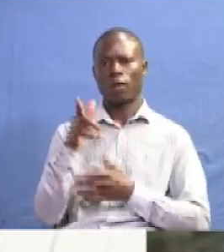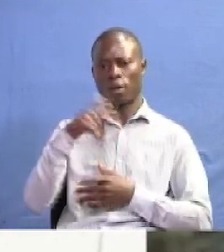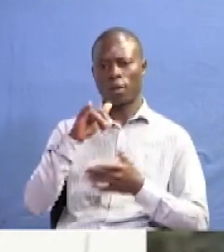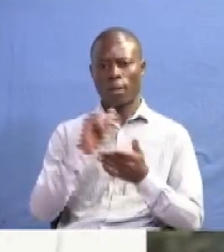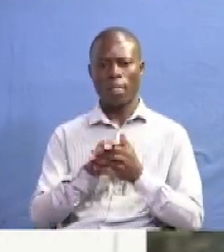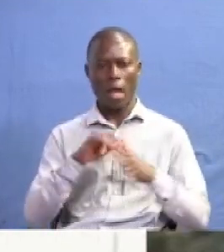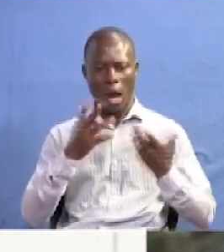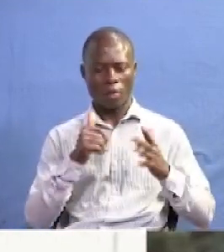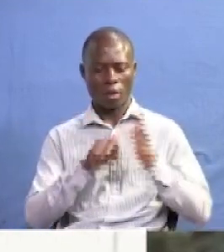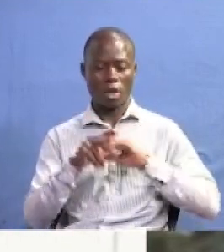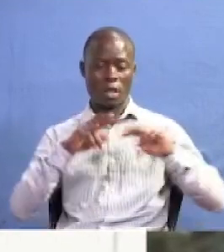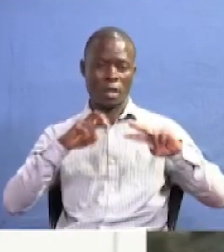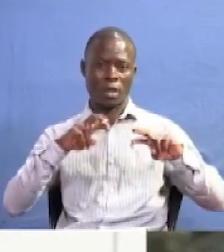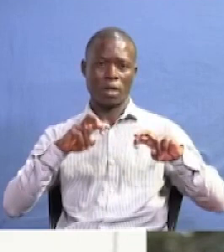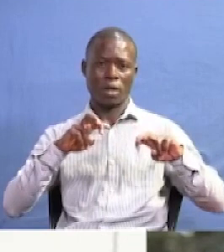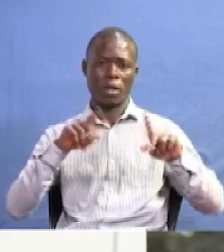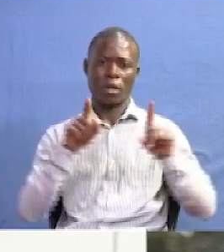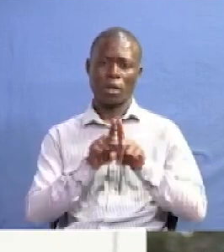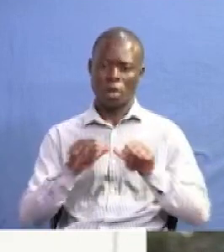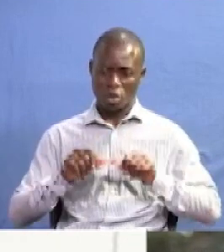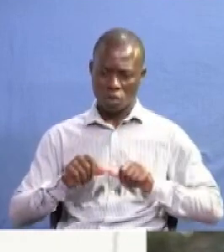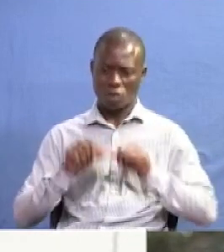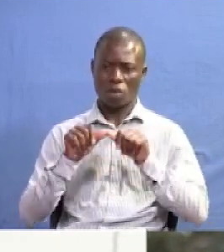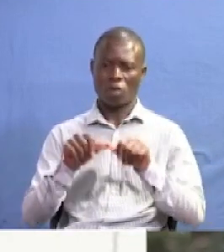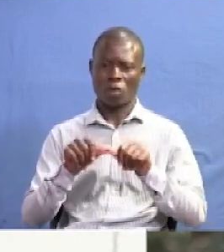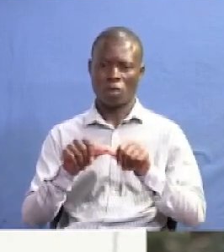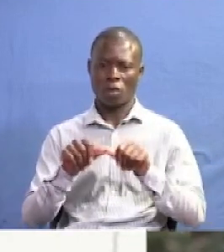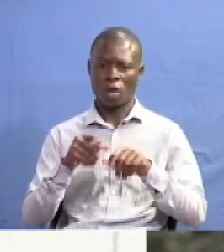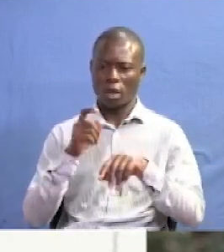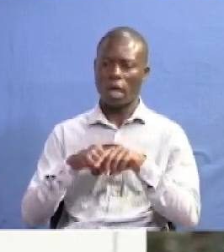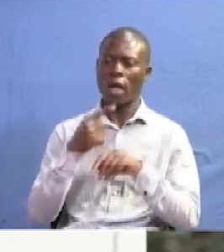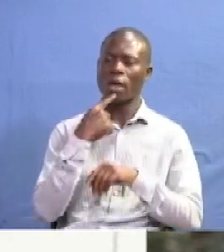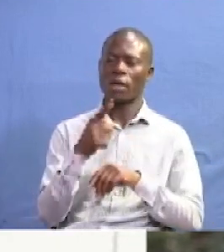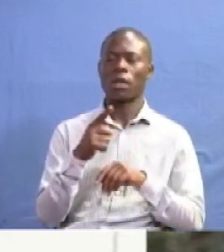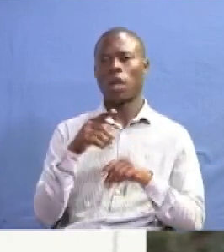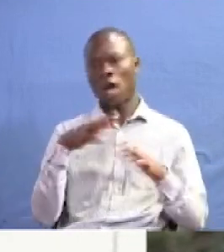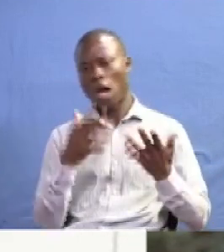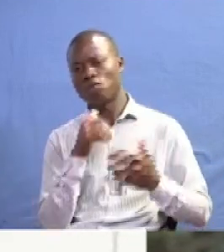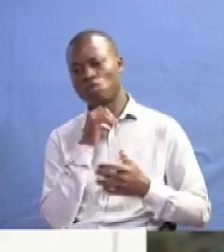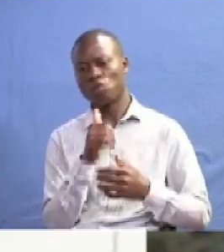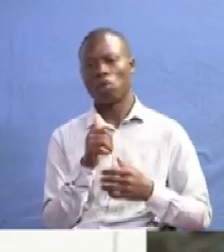being under-researched. As this continues, time will tell whether or not the